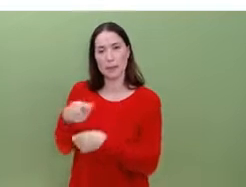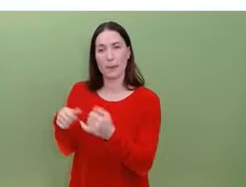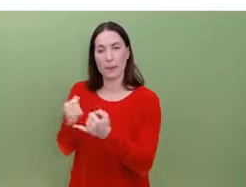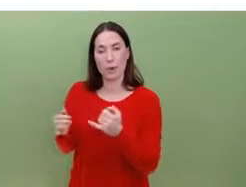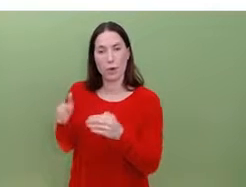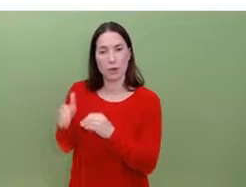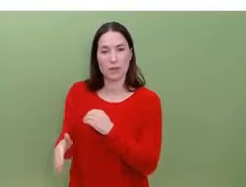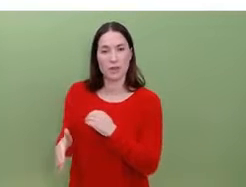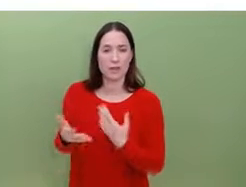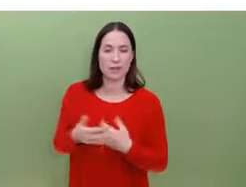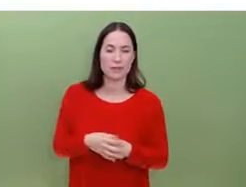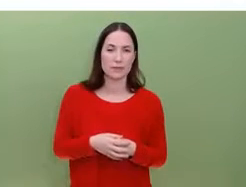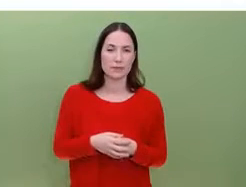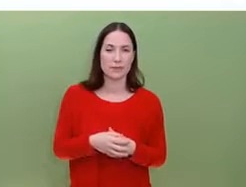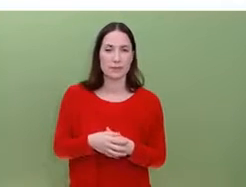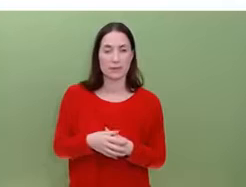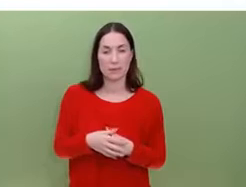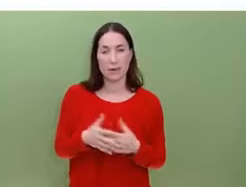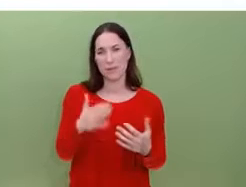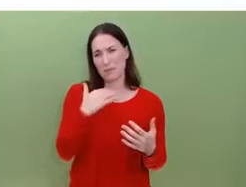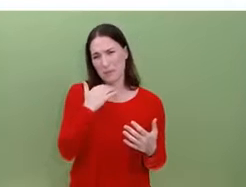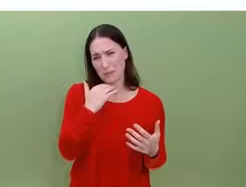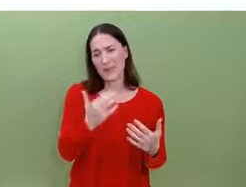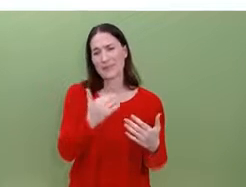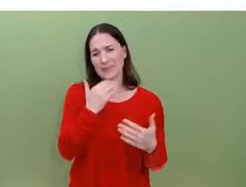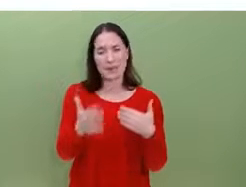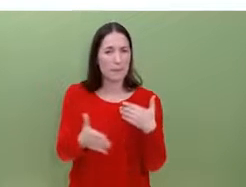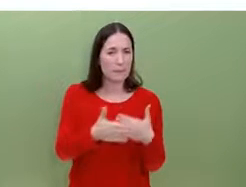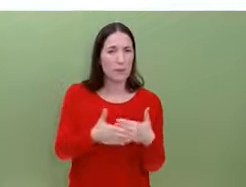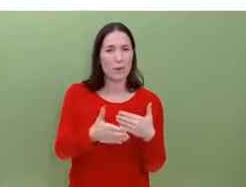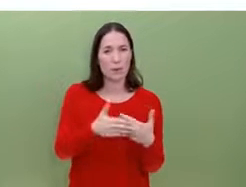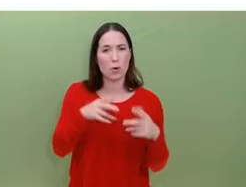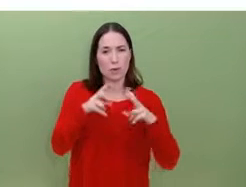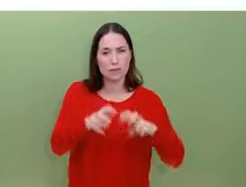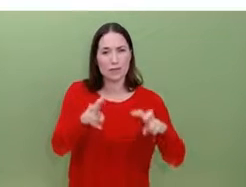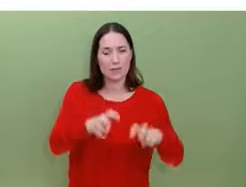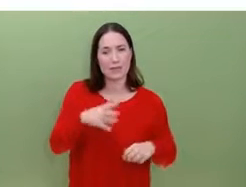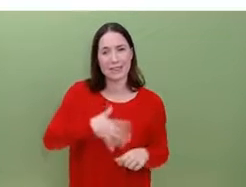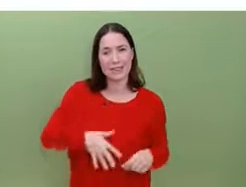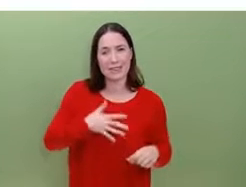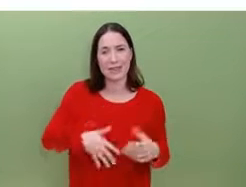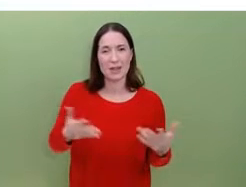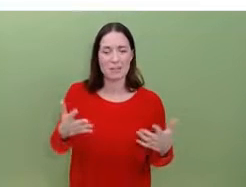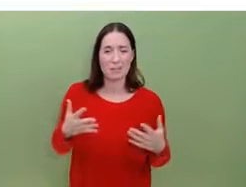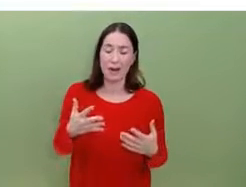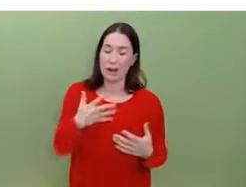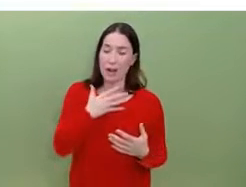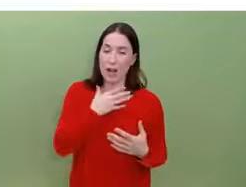there's an enormous amount of research to be done on this. I just wish we don't have another pandemic.